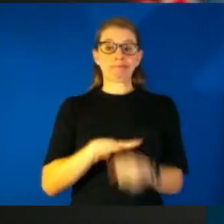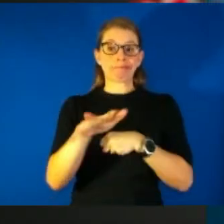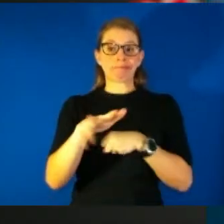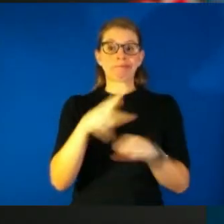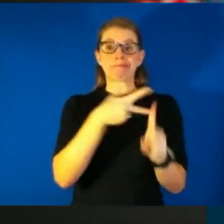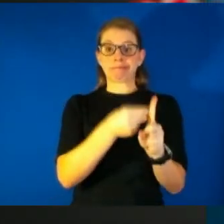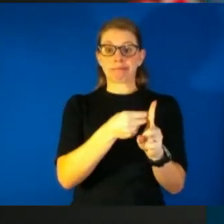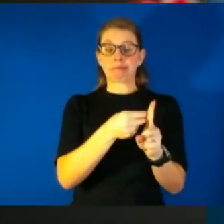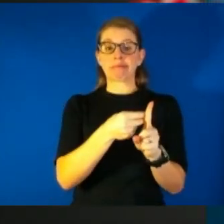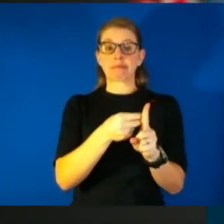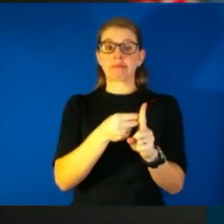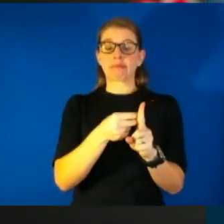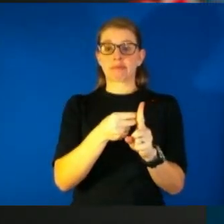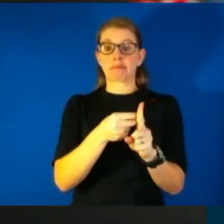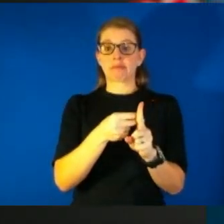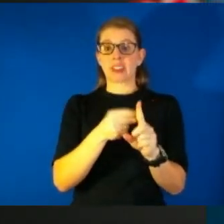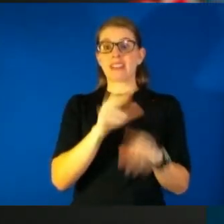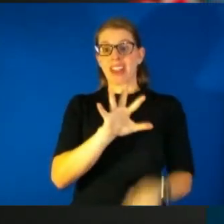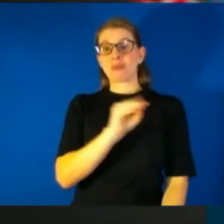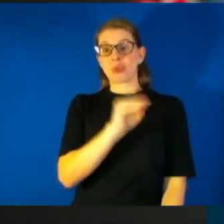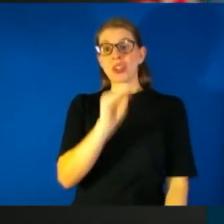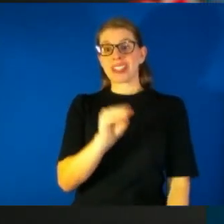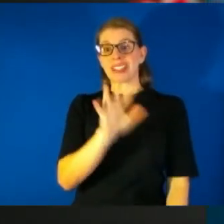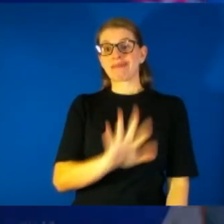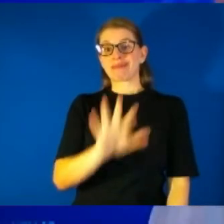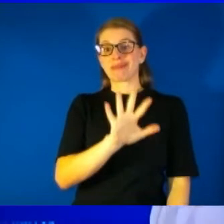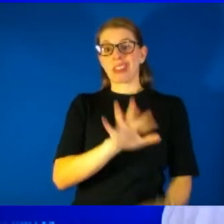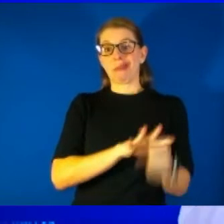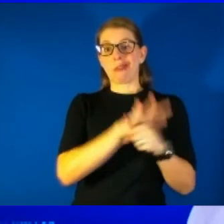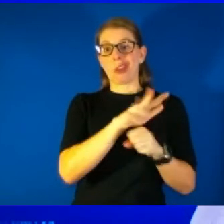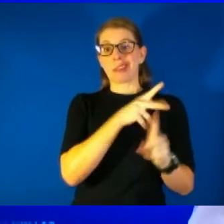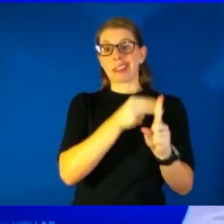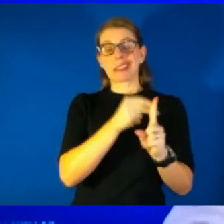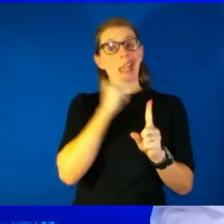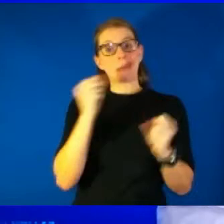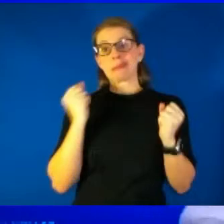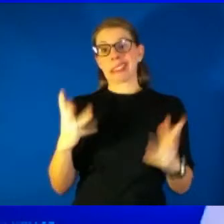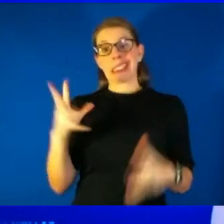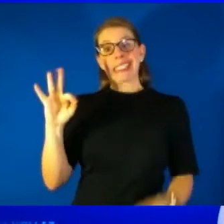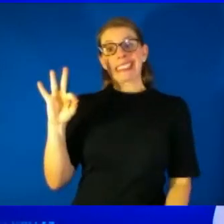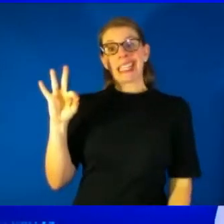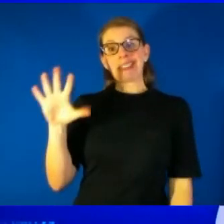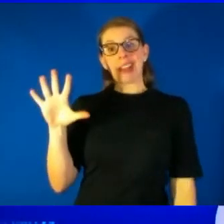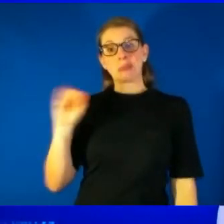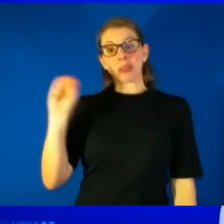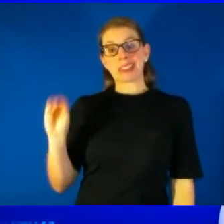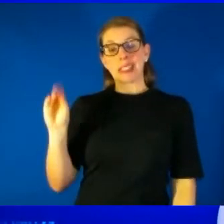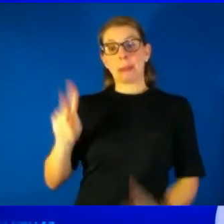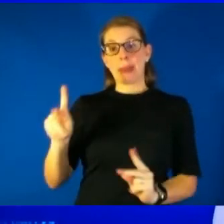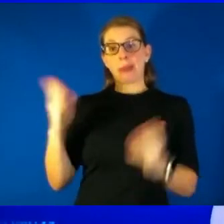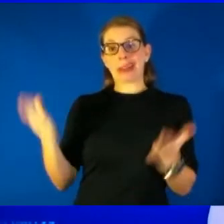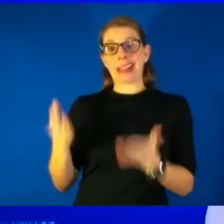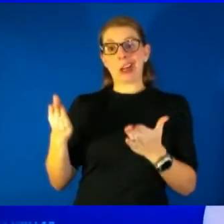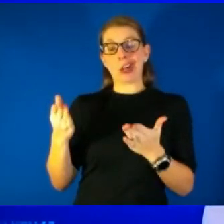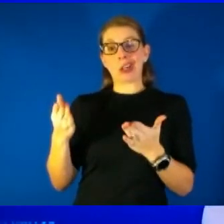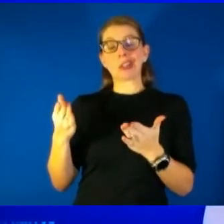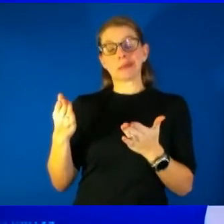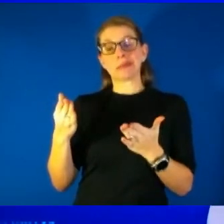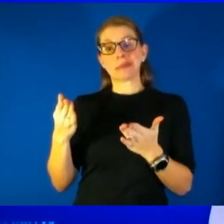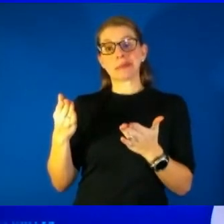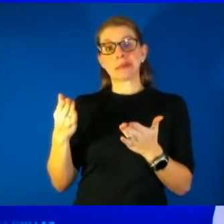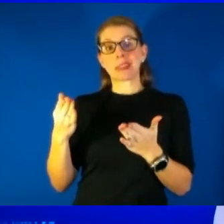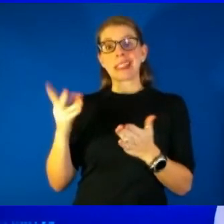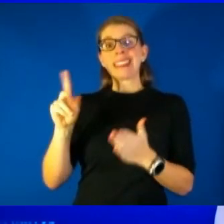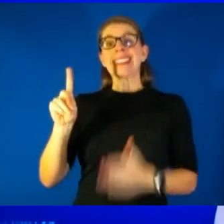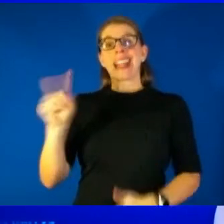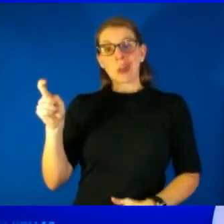it's roughly about 5% fully vaccinated. Many. So that means 95% of the people here diagnosed